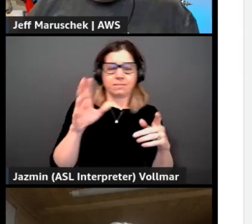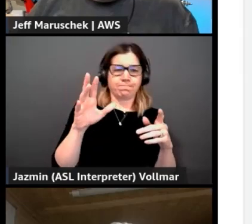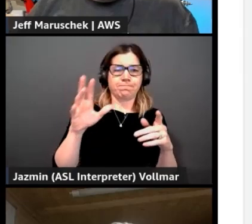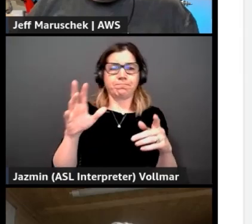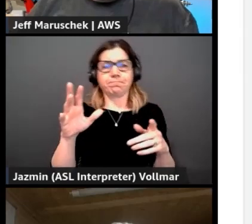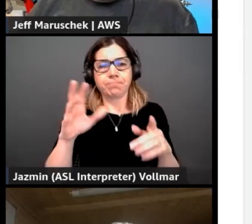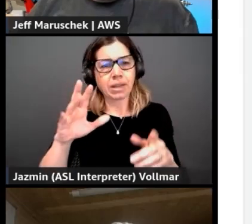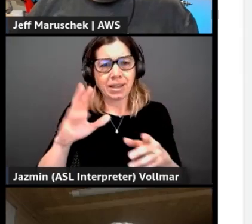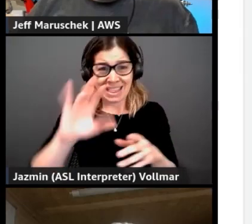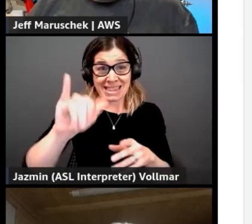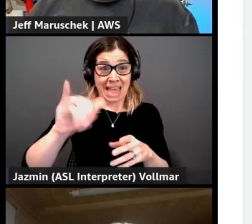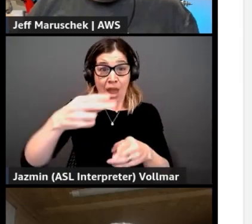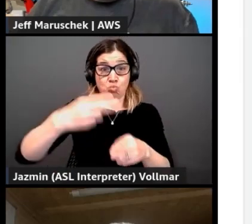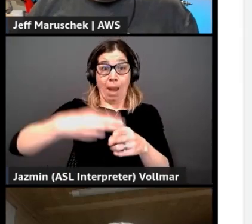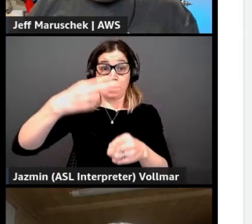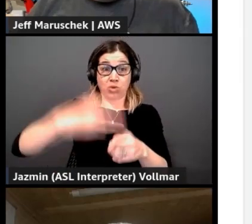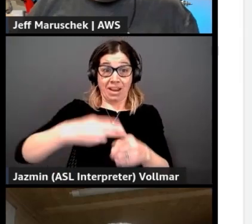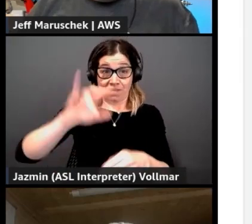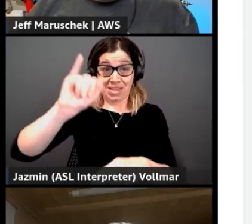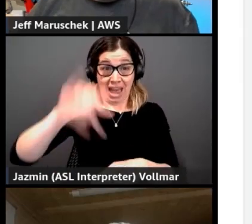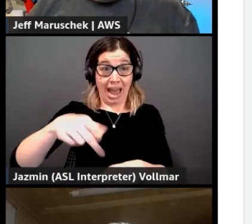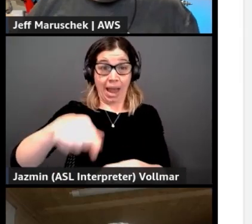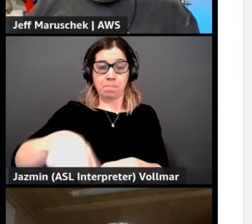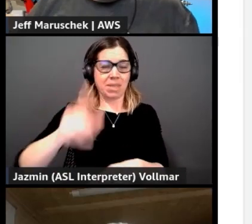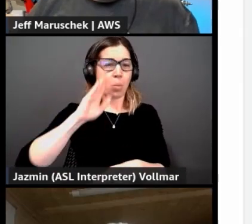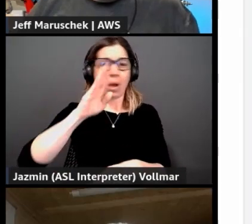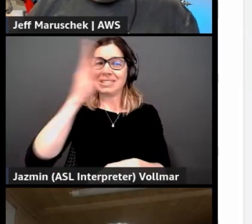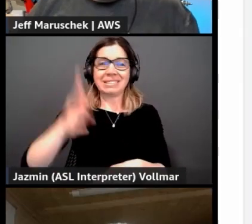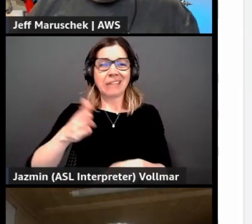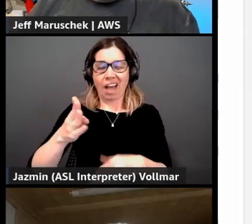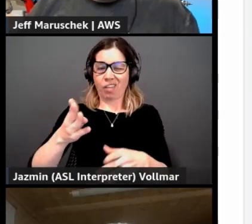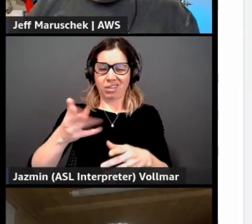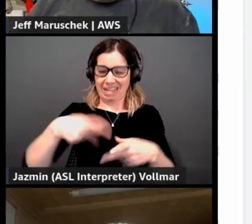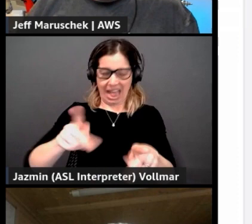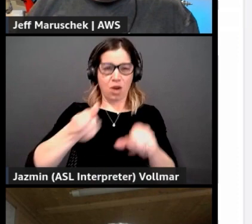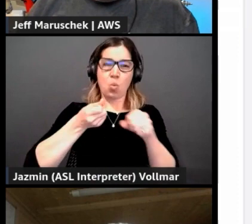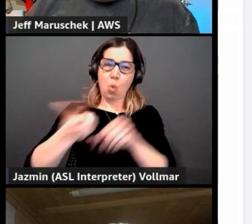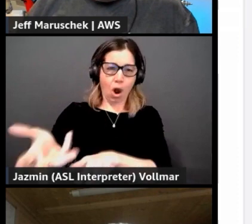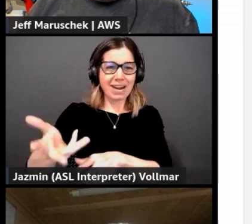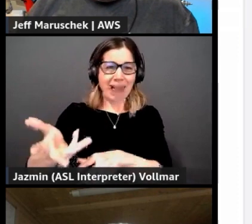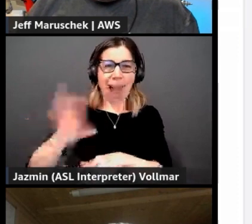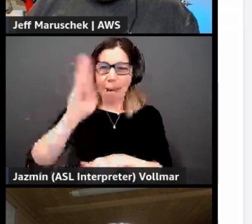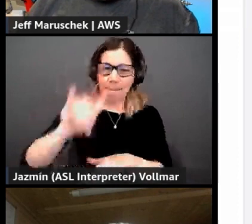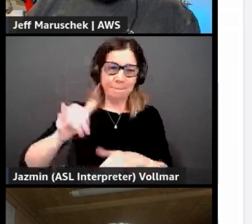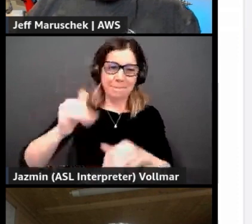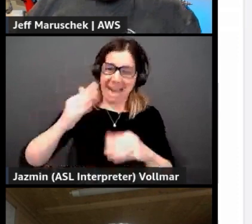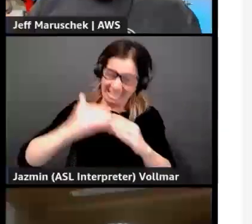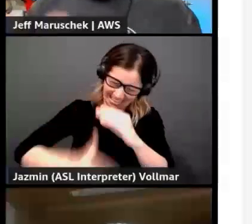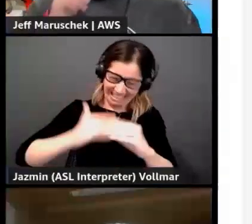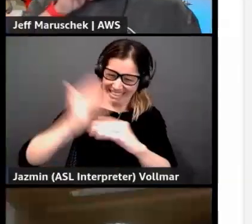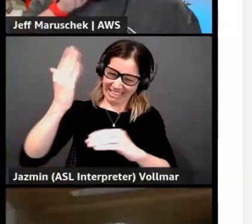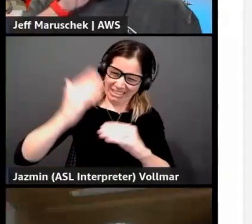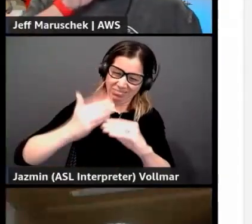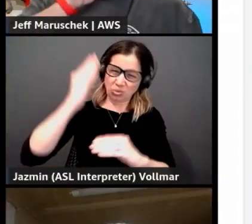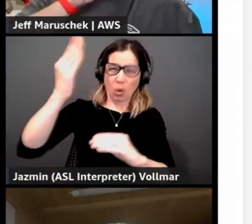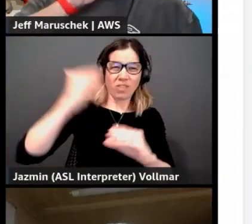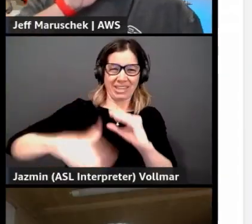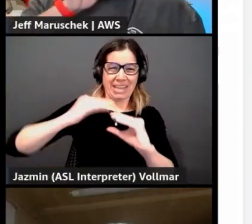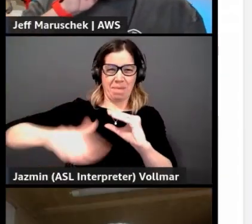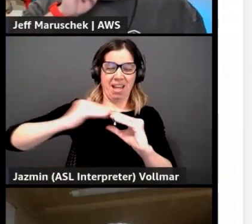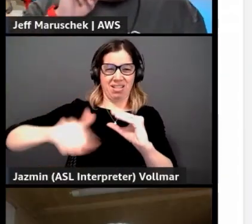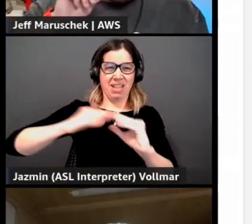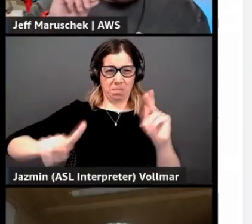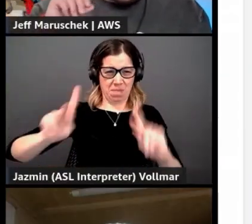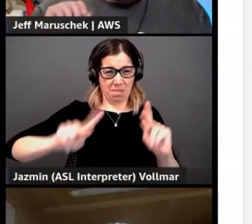sending emails to the receiving ISP. Does that make sense? Yeah, I've been thinking